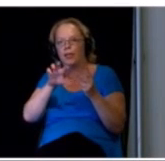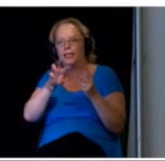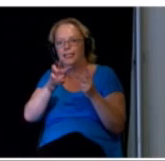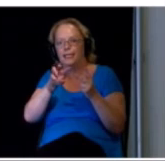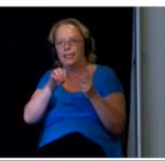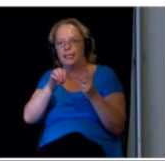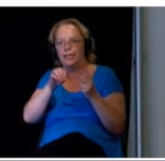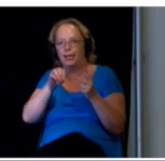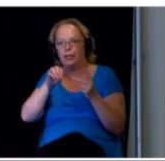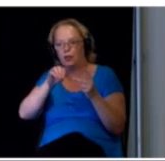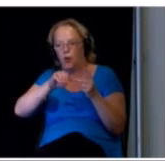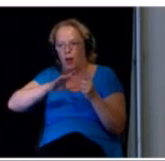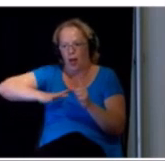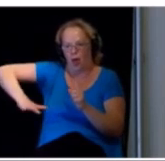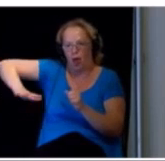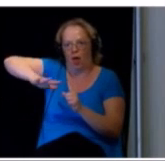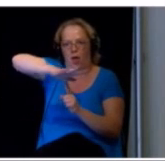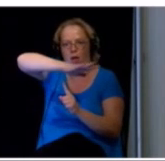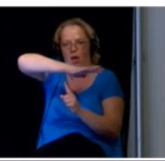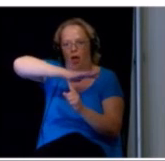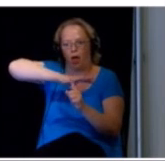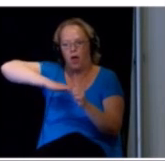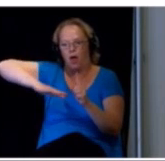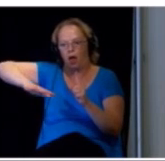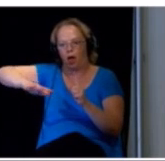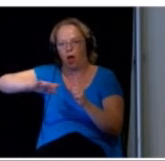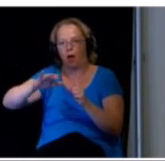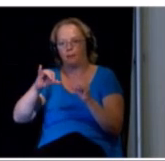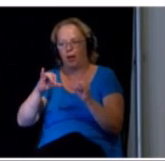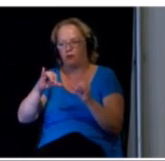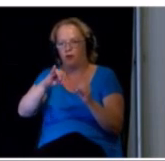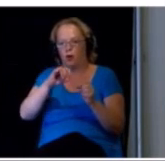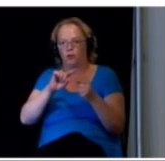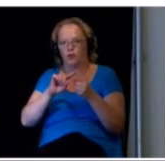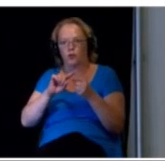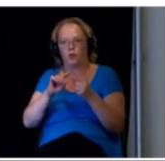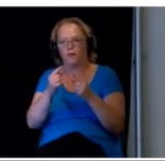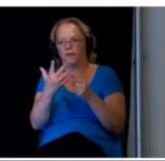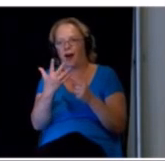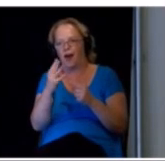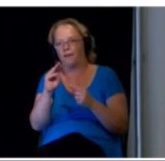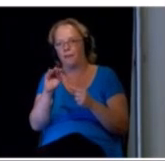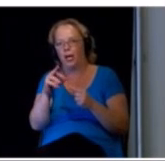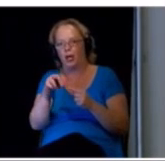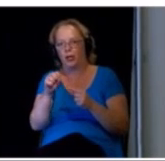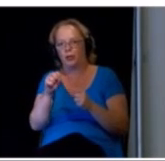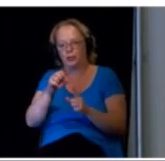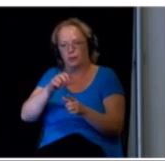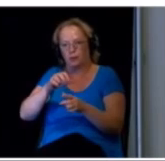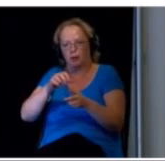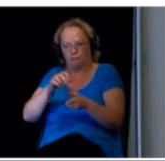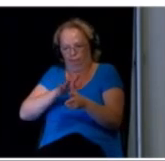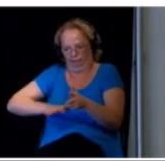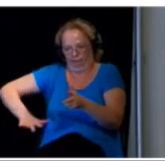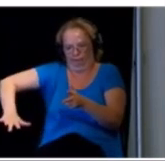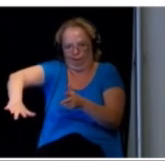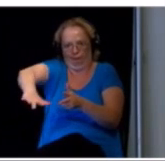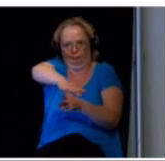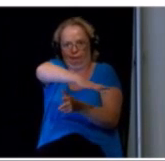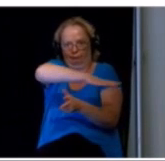go out to about 5 meters or roughly 16 feet around the car. So that allows us to